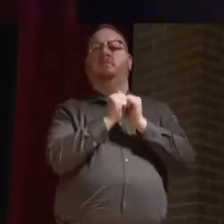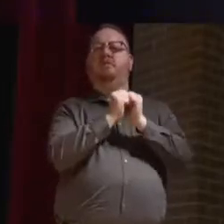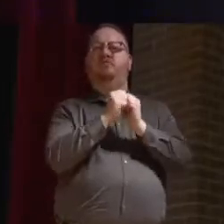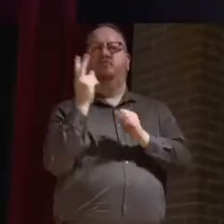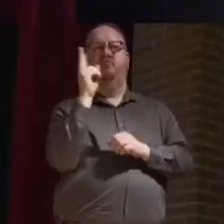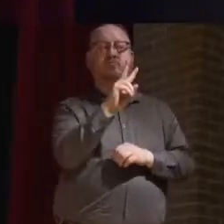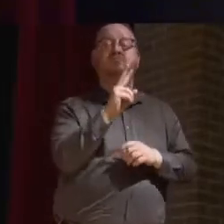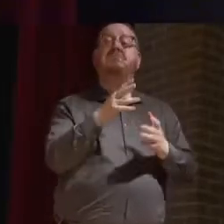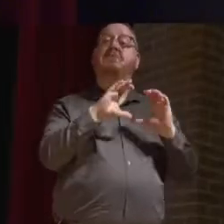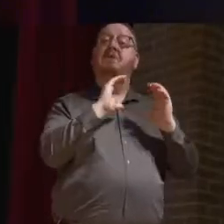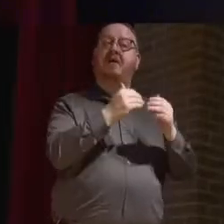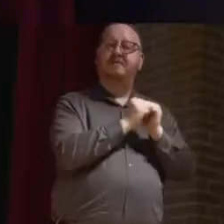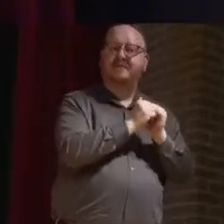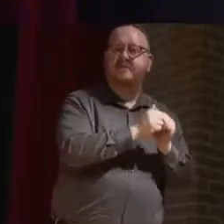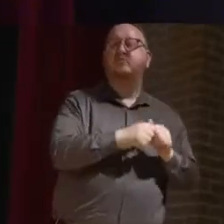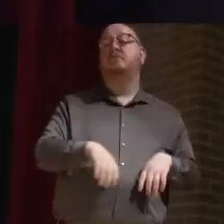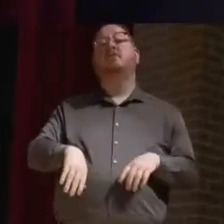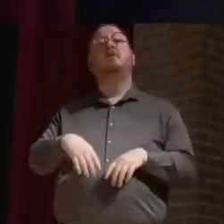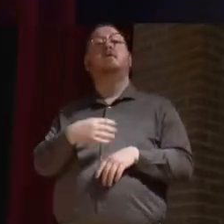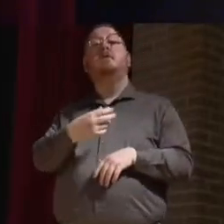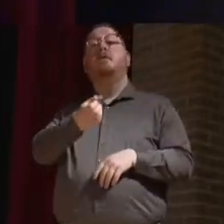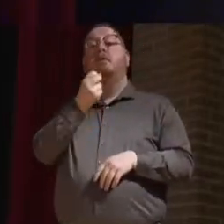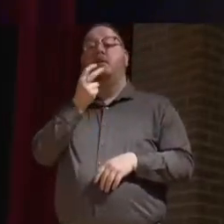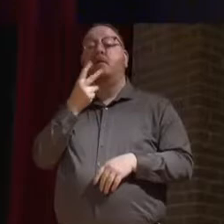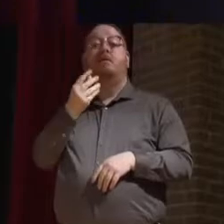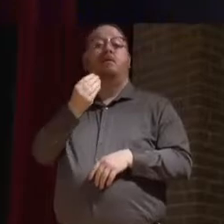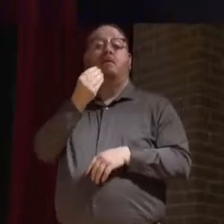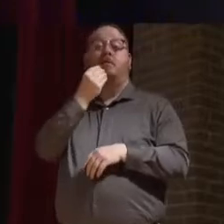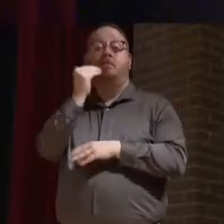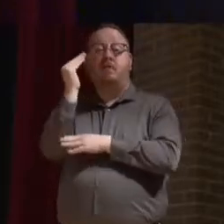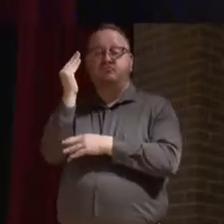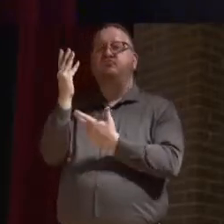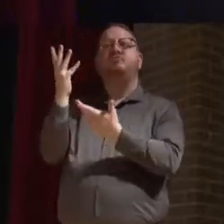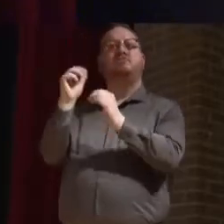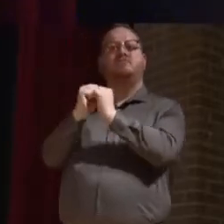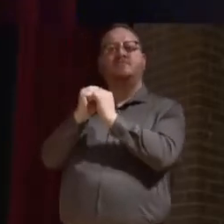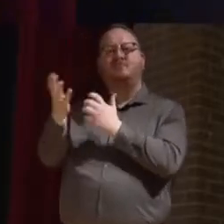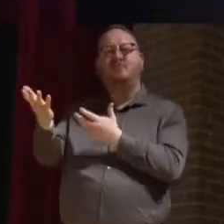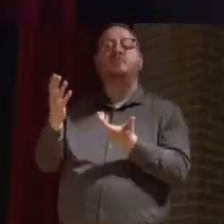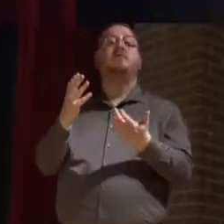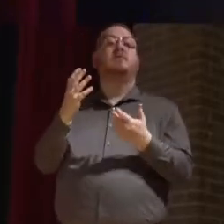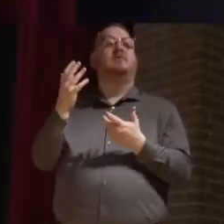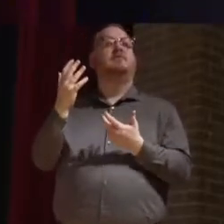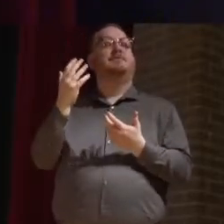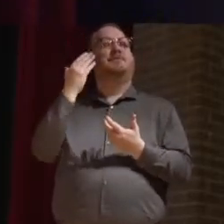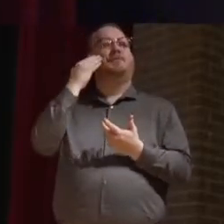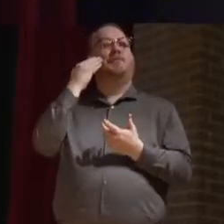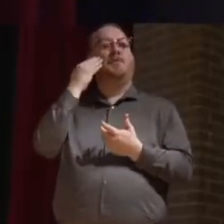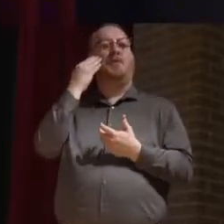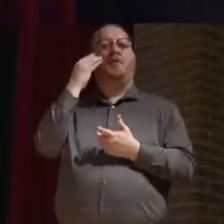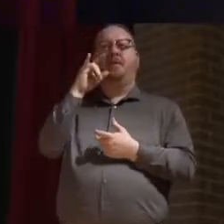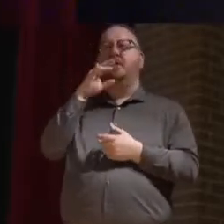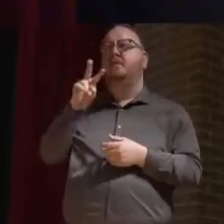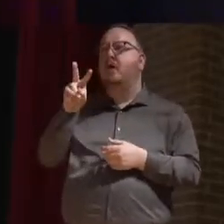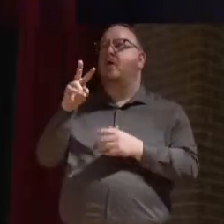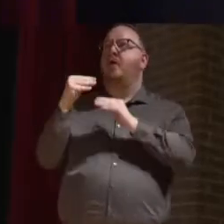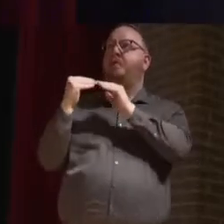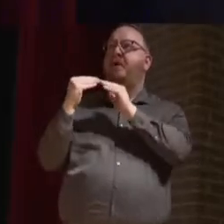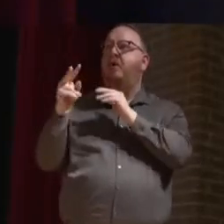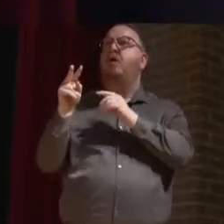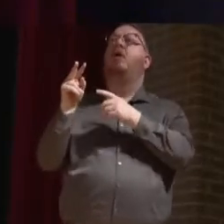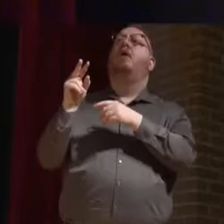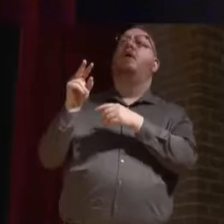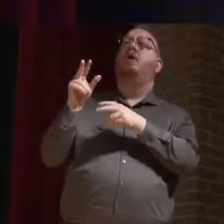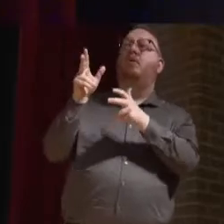got a peer, the same age, because we know that kids learn better from each other, and can really, that can be